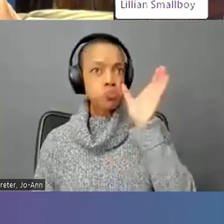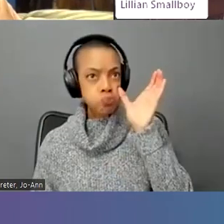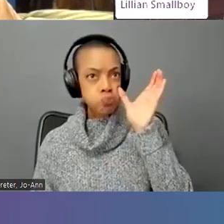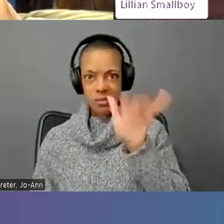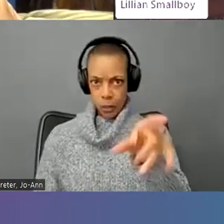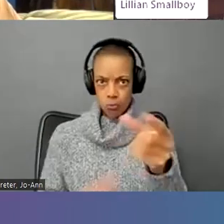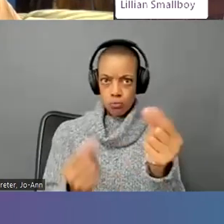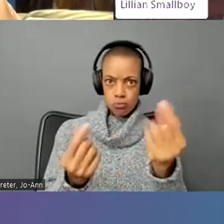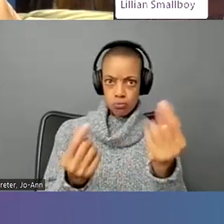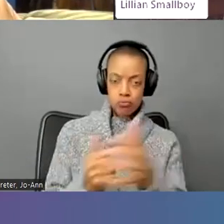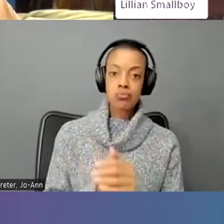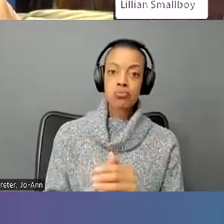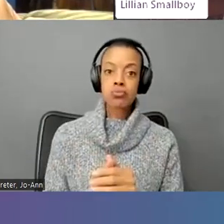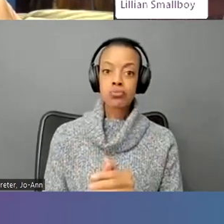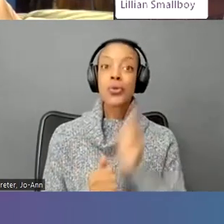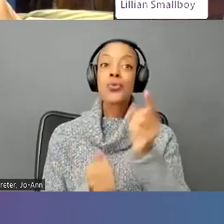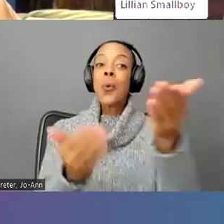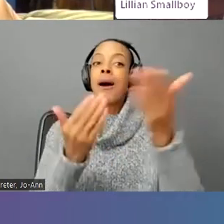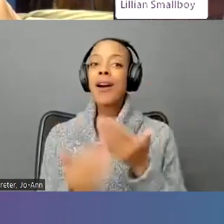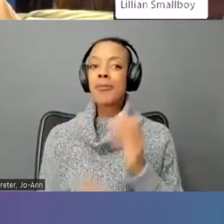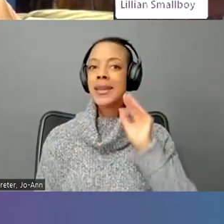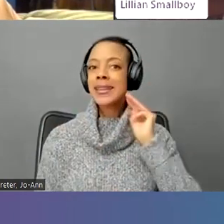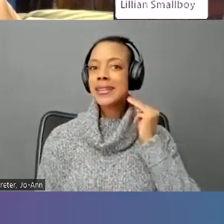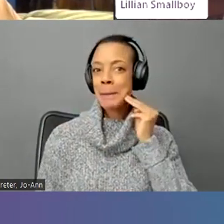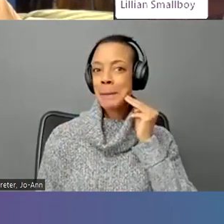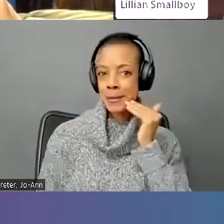You offered me tobacco, which